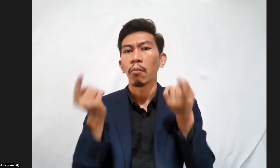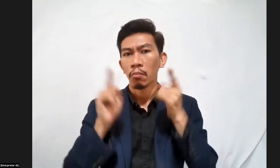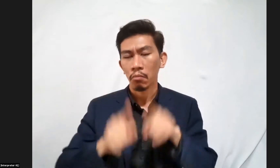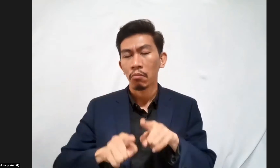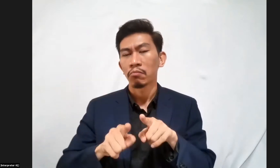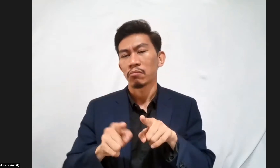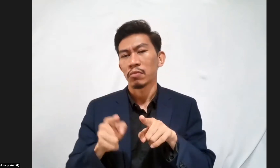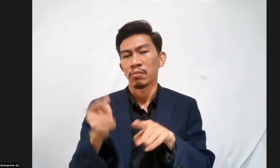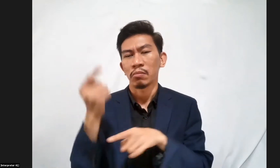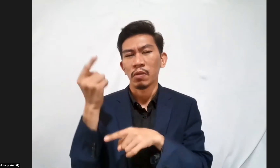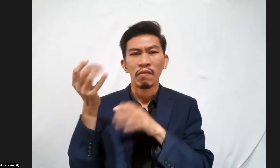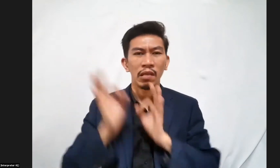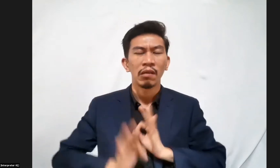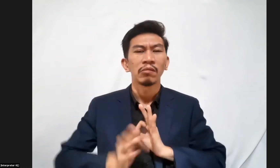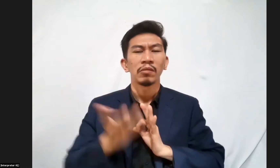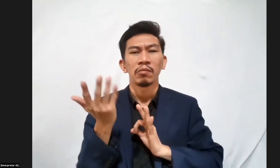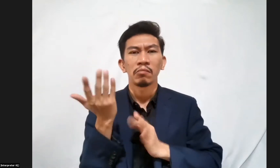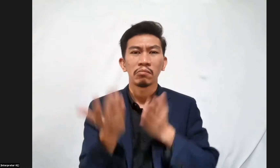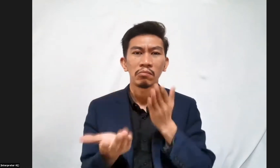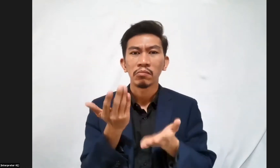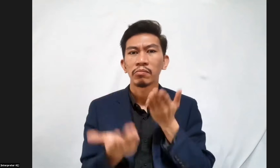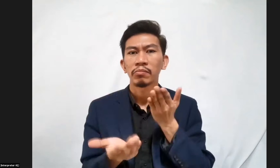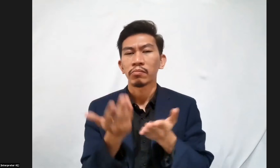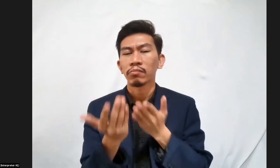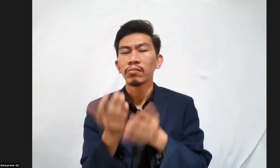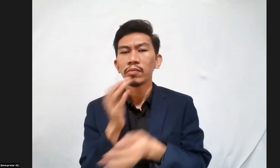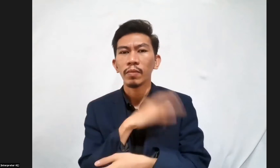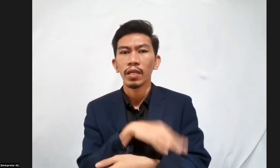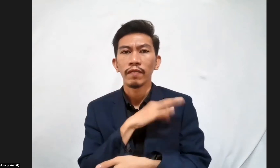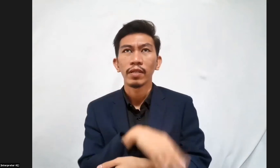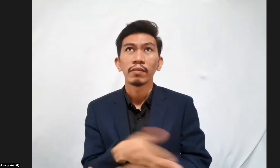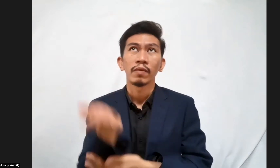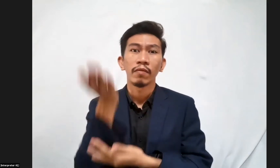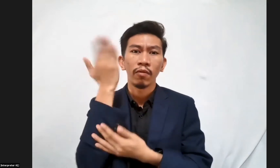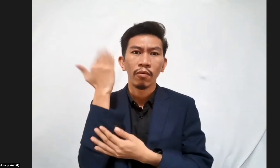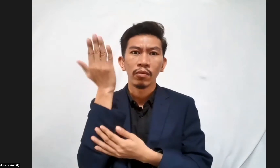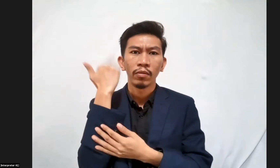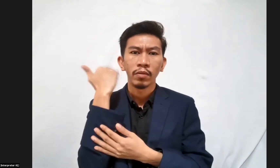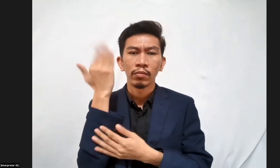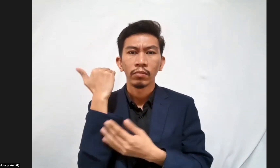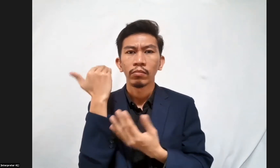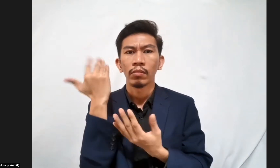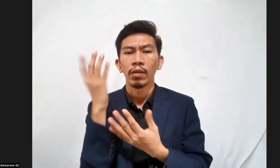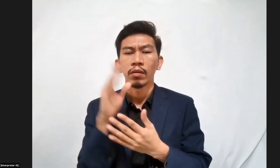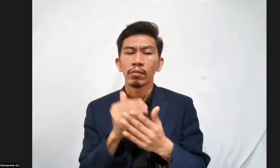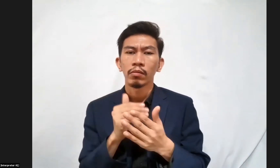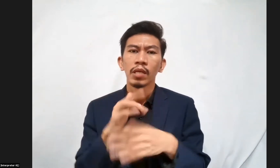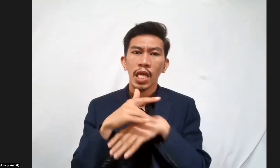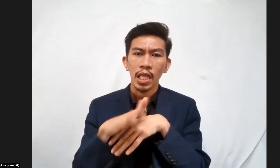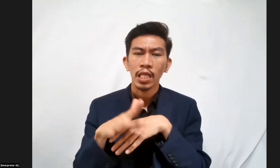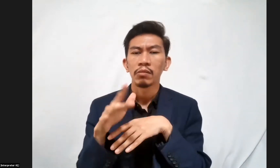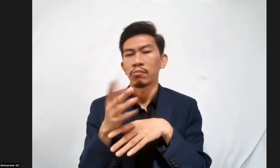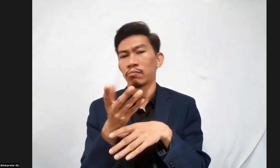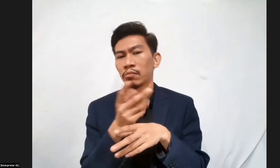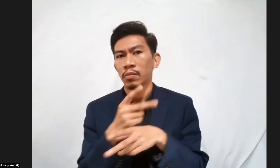that the gains that we had for screening before, early detection before, early and prompt treatment before